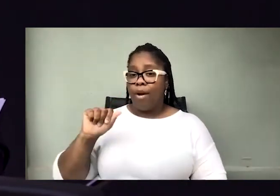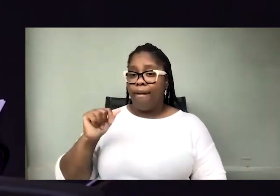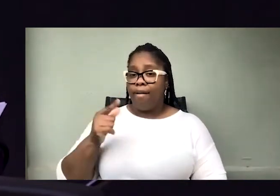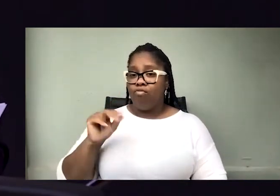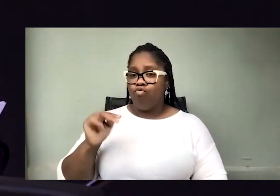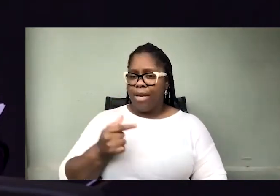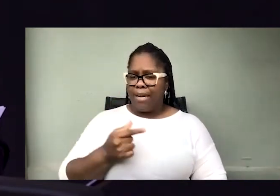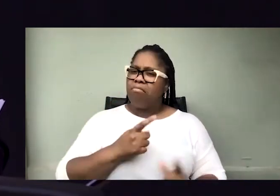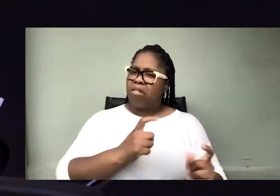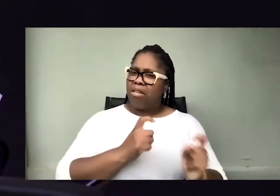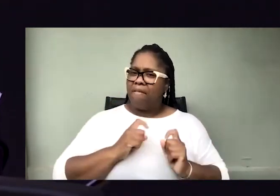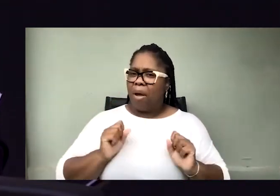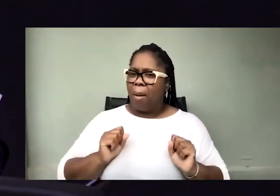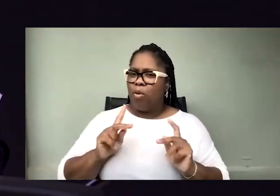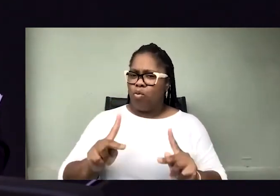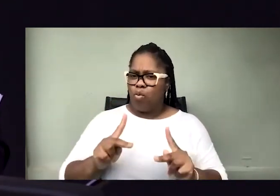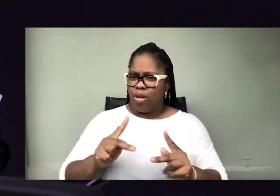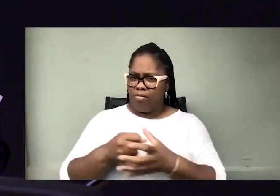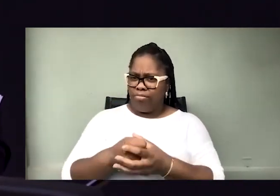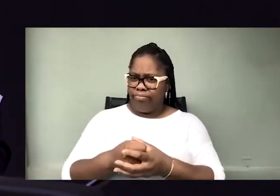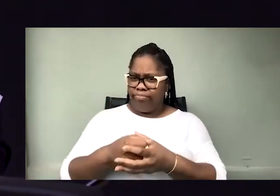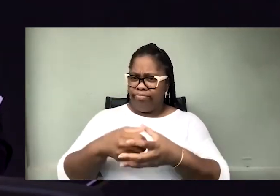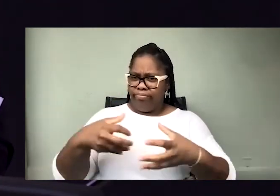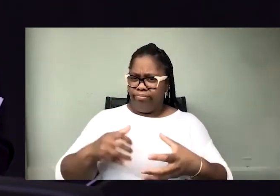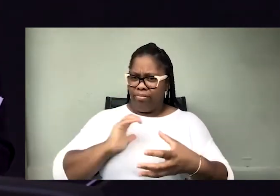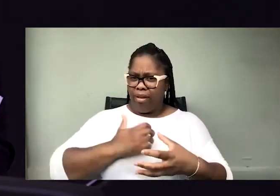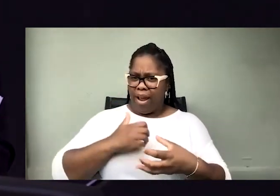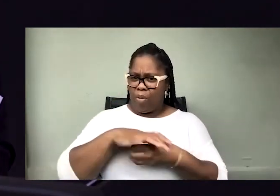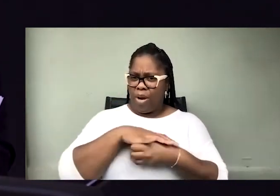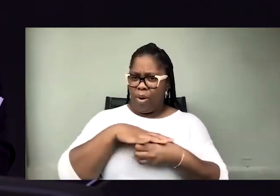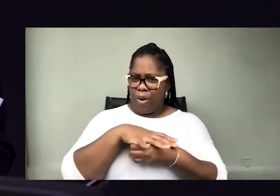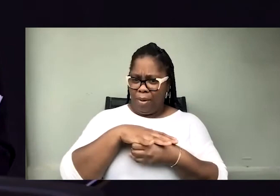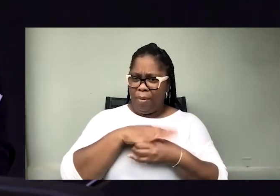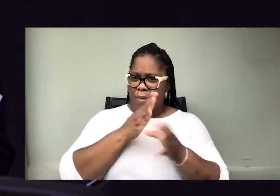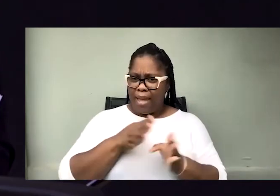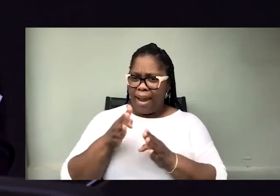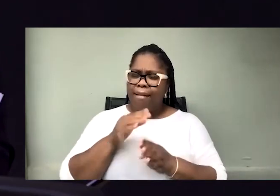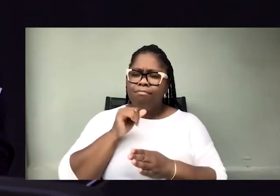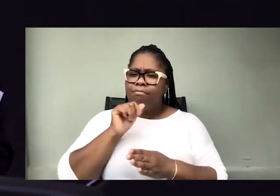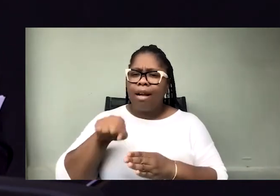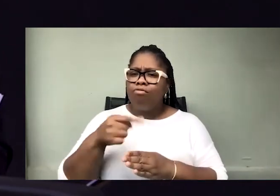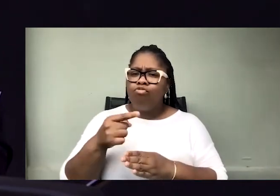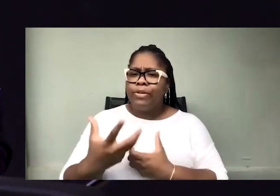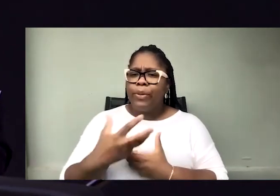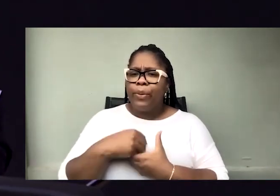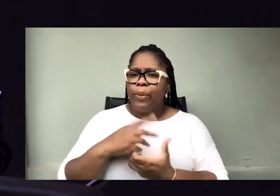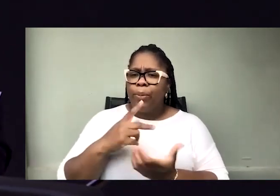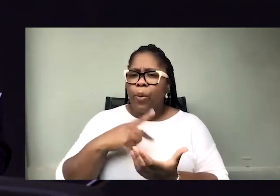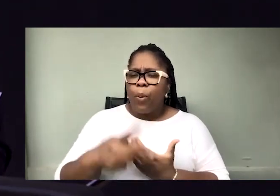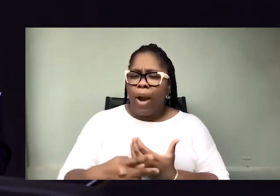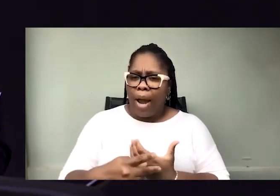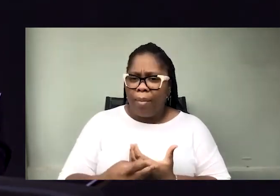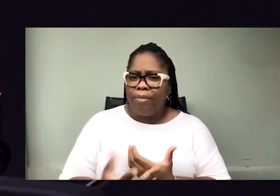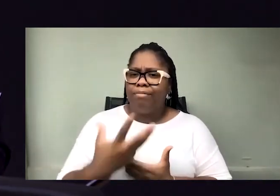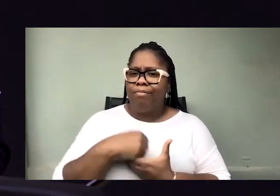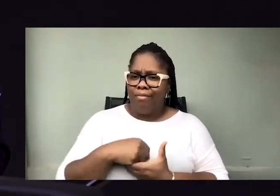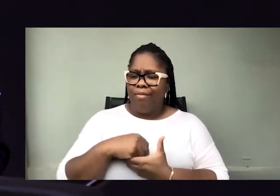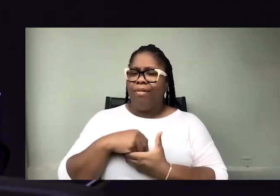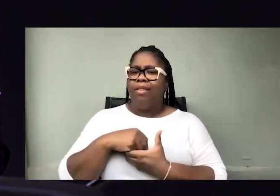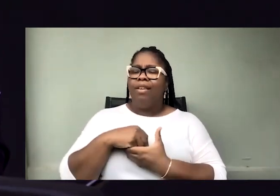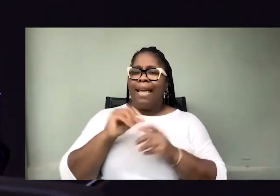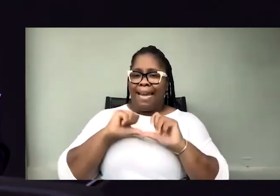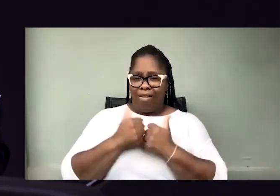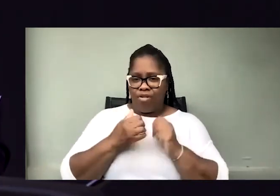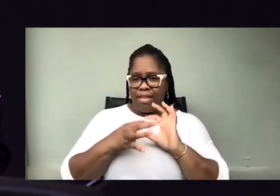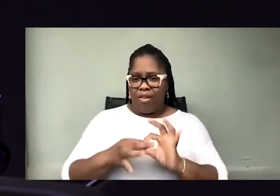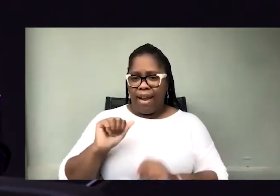with an opportunity to expand on the area plan to not just include the programs that fall under the Area Agency on Aging,